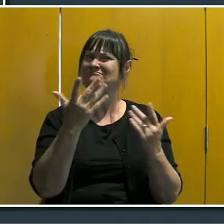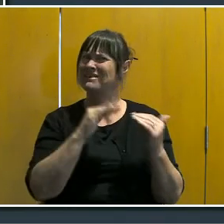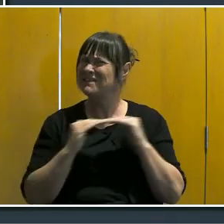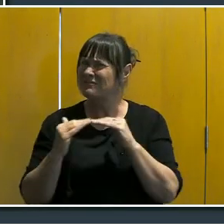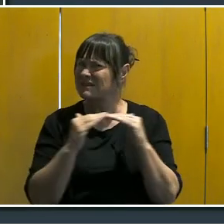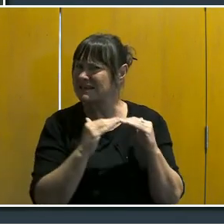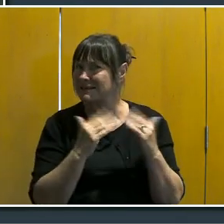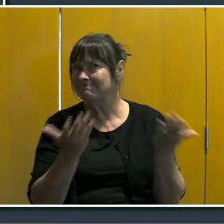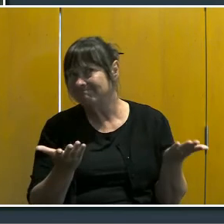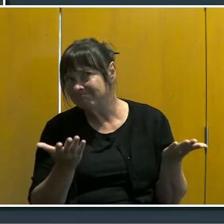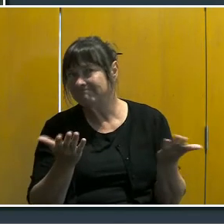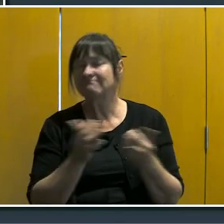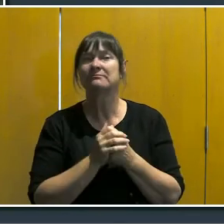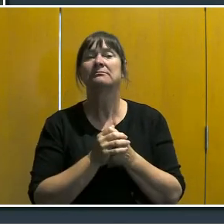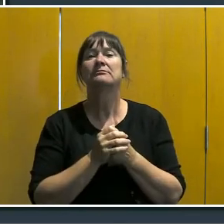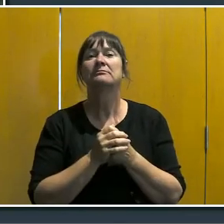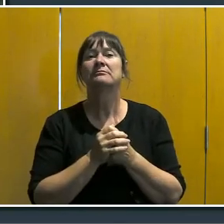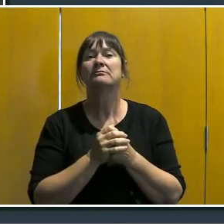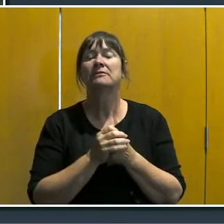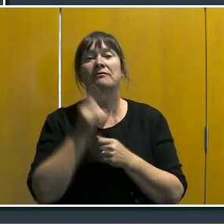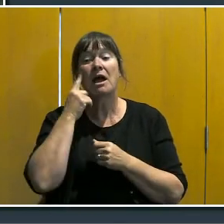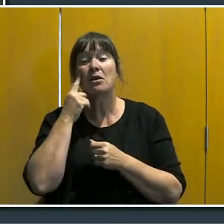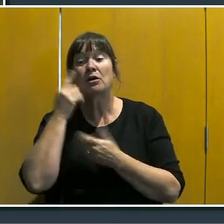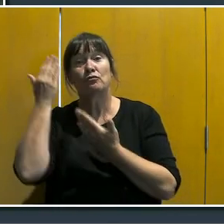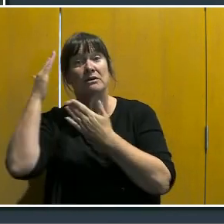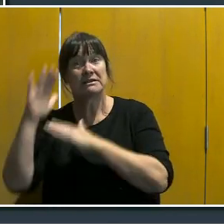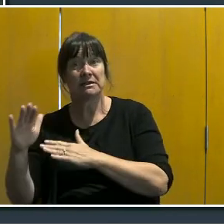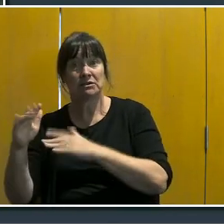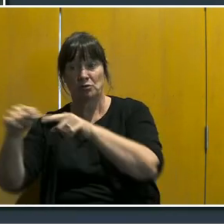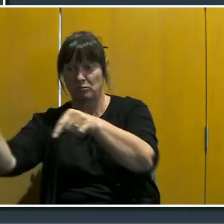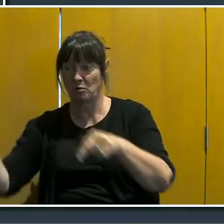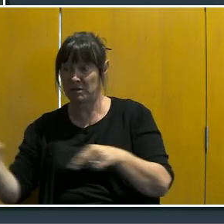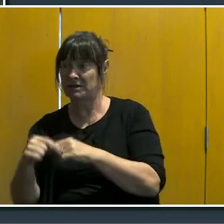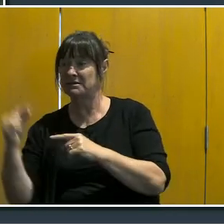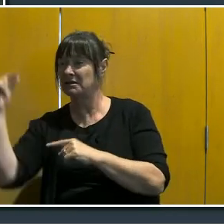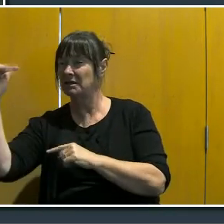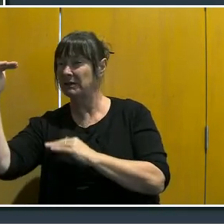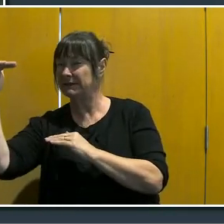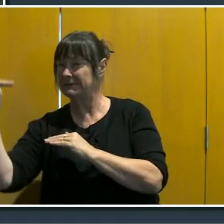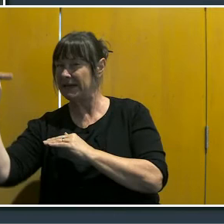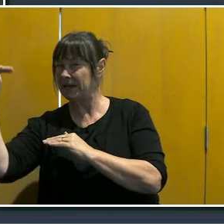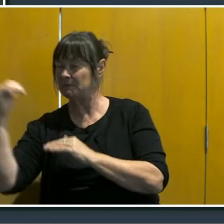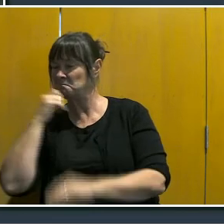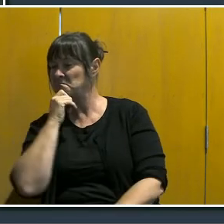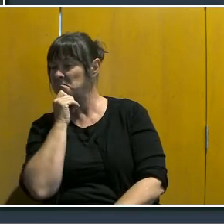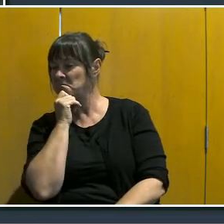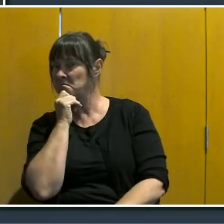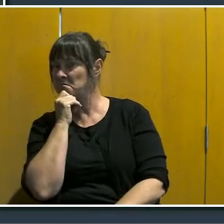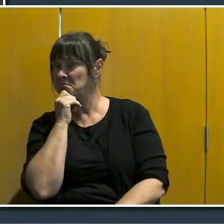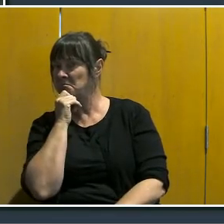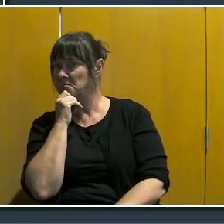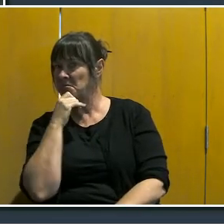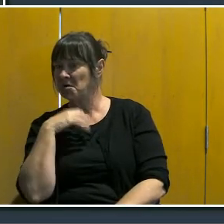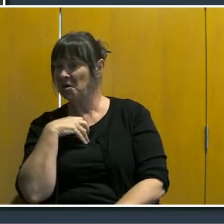boat. Of course, when I see a lot of residential properties going down by a small amount, it sounds politically tenable because there's a lot more